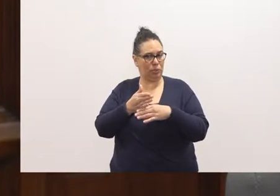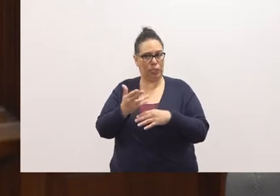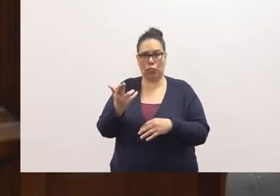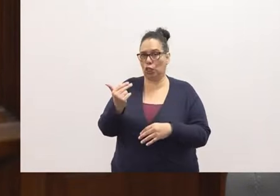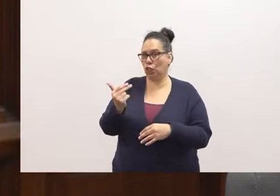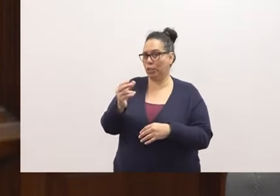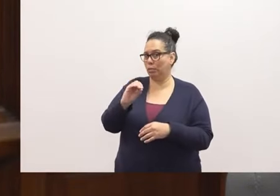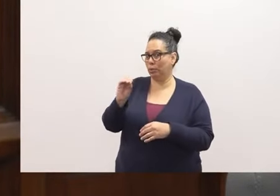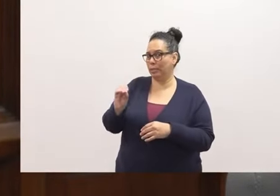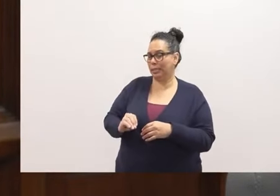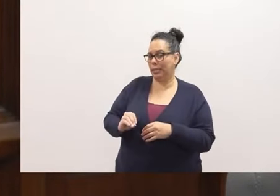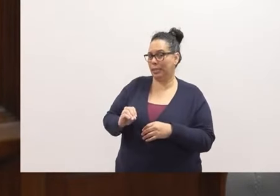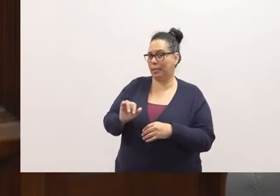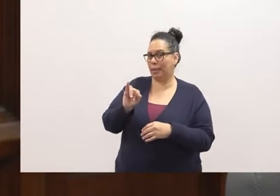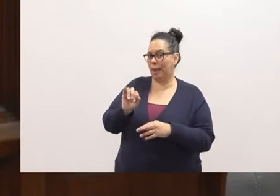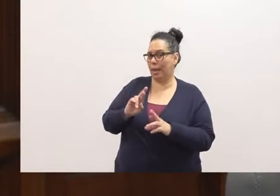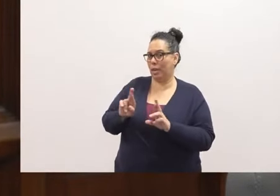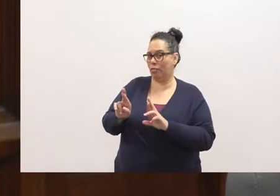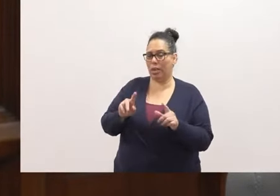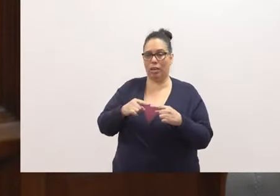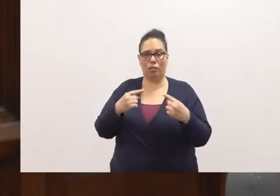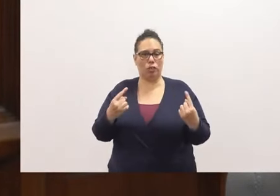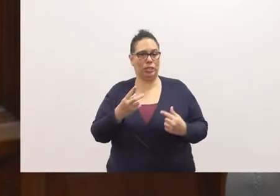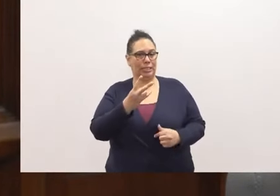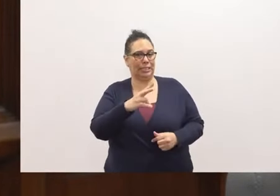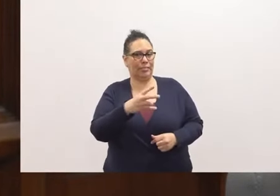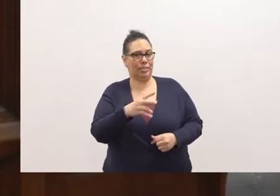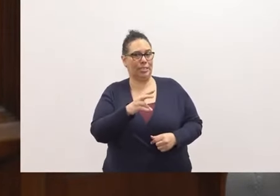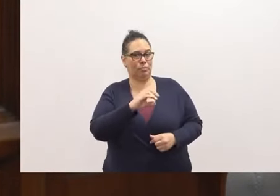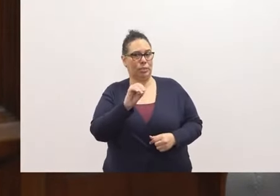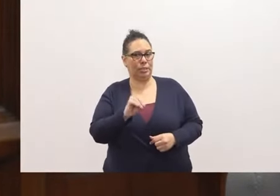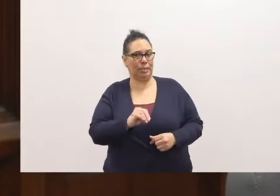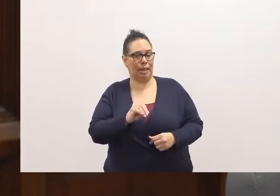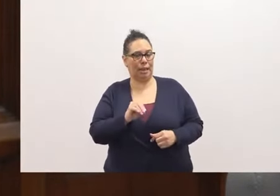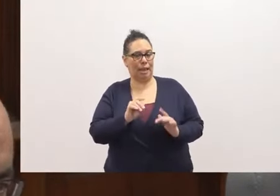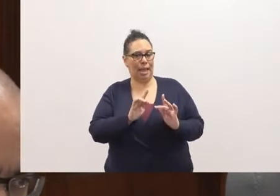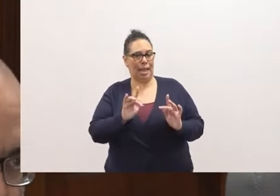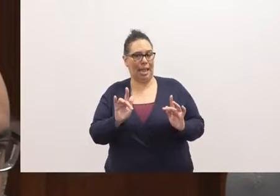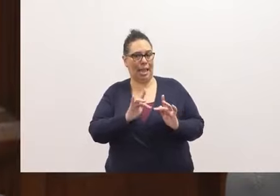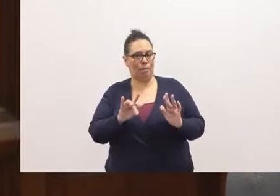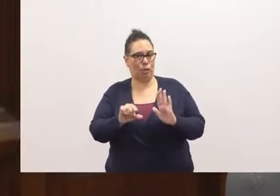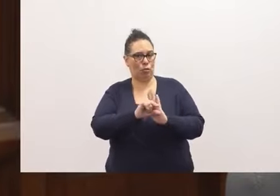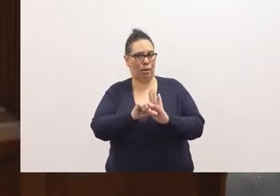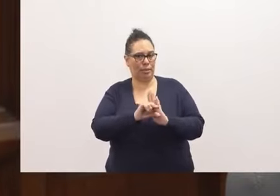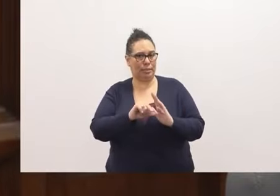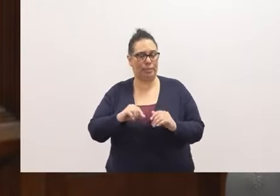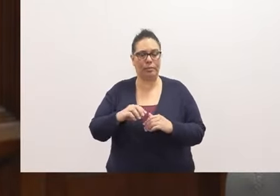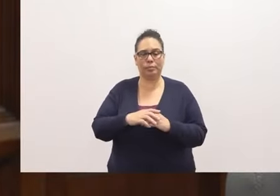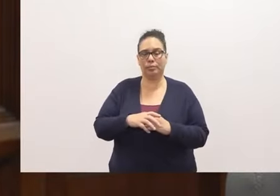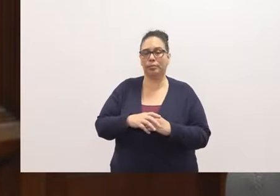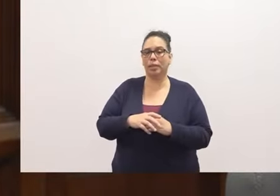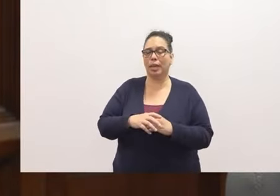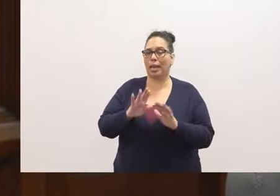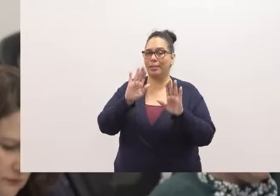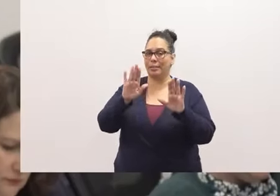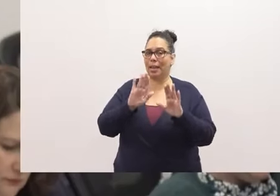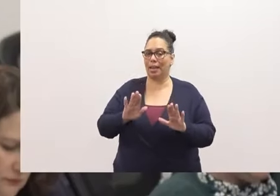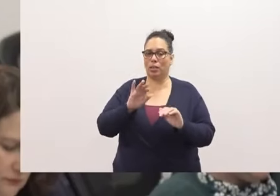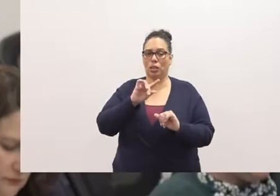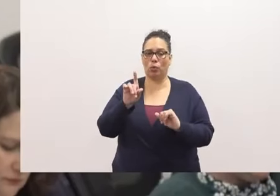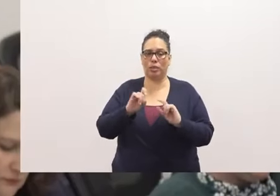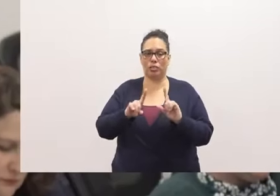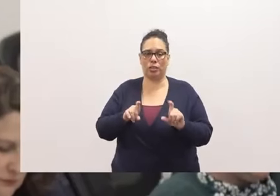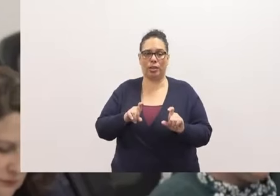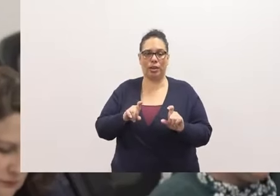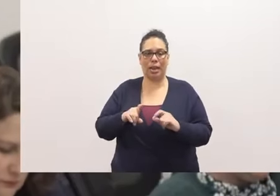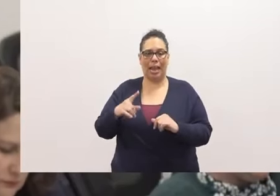13% gap on iReady versus a 17% gap on grades? That's an excellent question. I think we